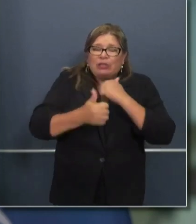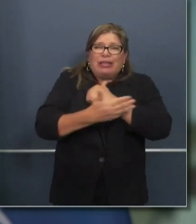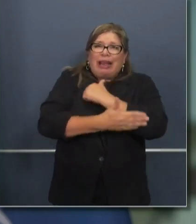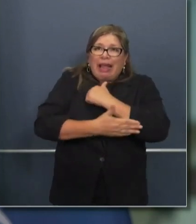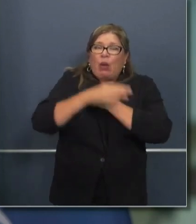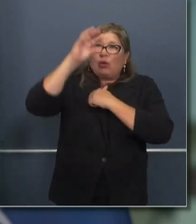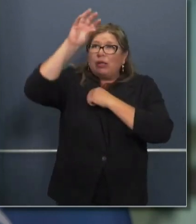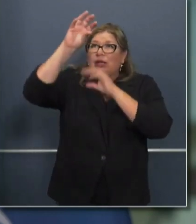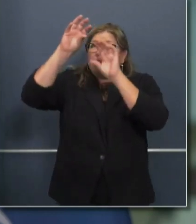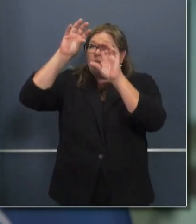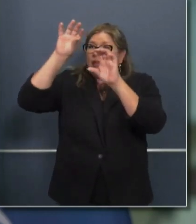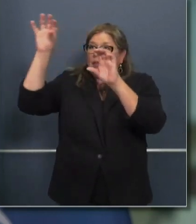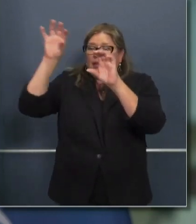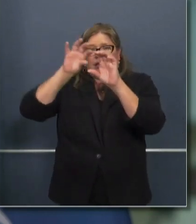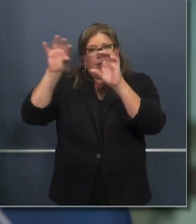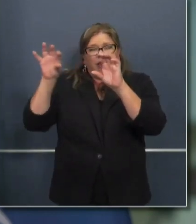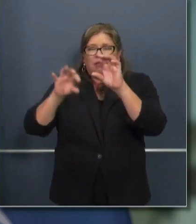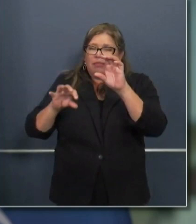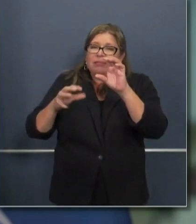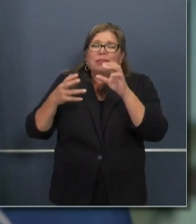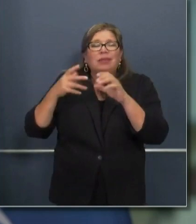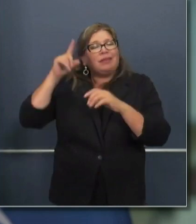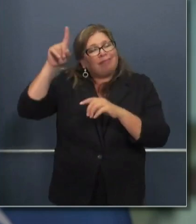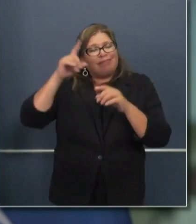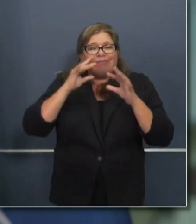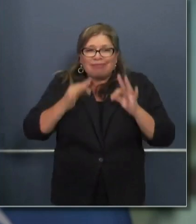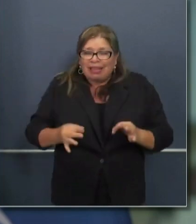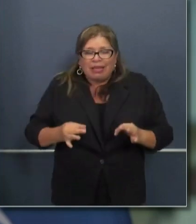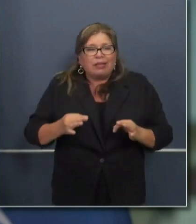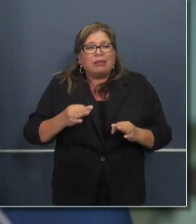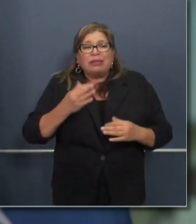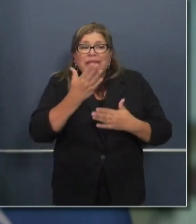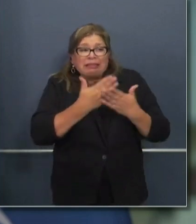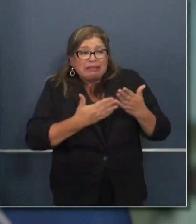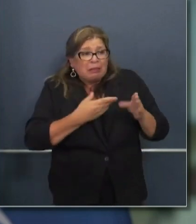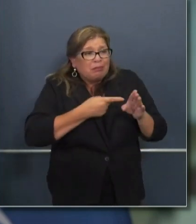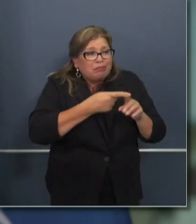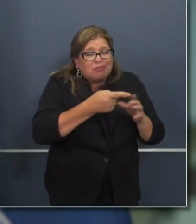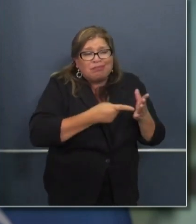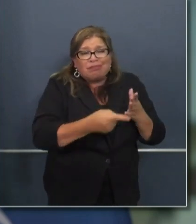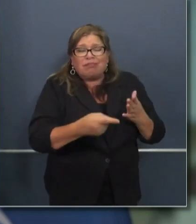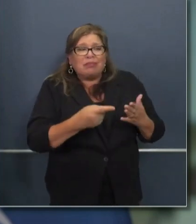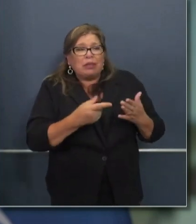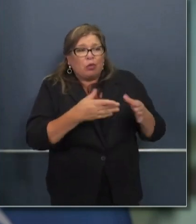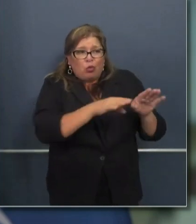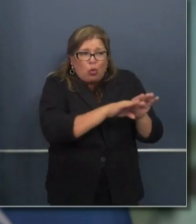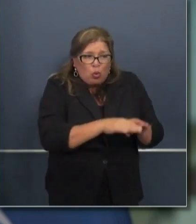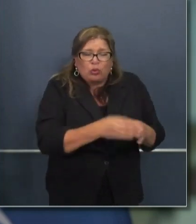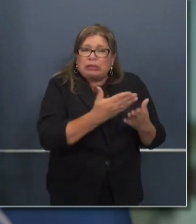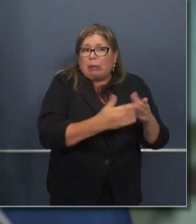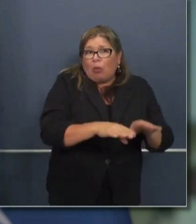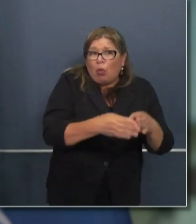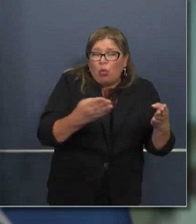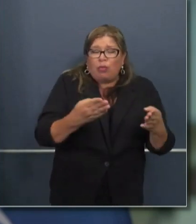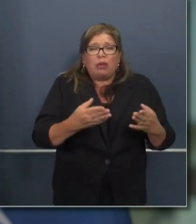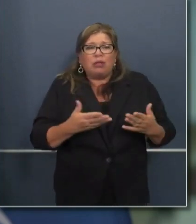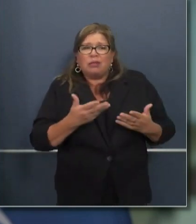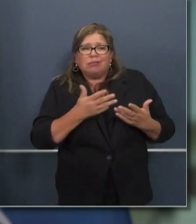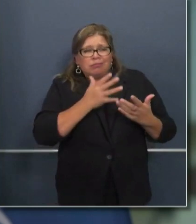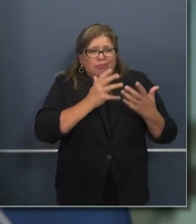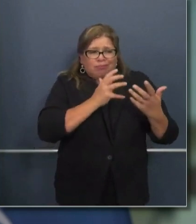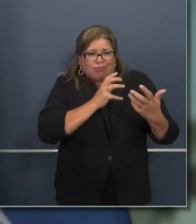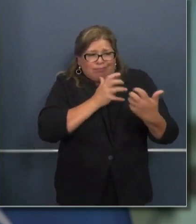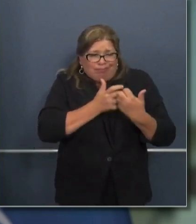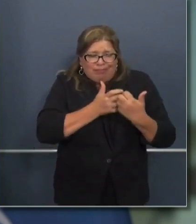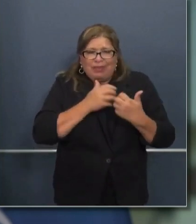and segments within the counties, we need to be prepared to do that. Doesn't mean that we are doing